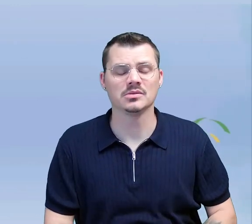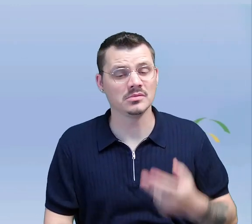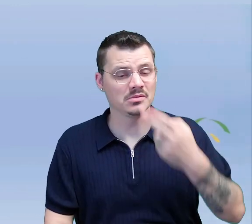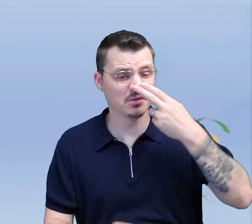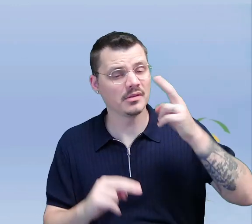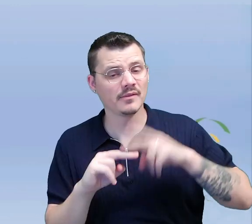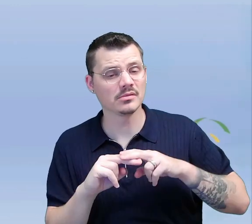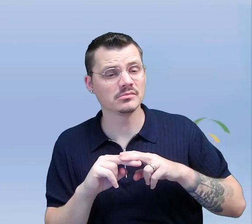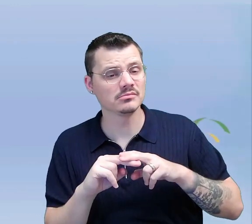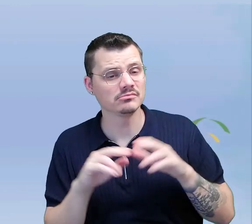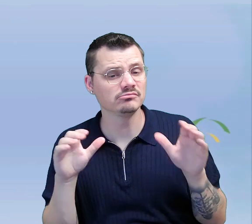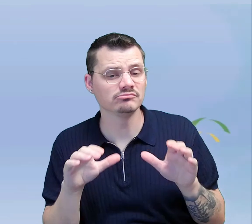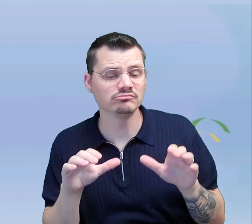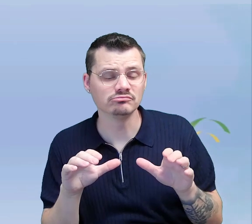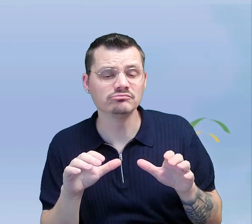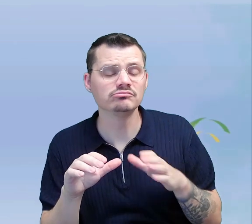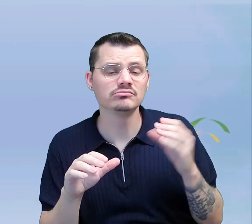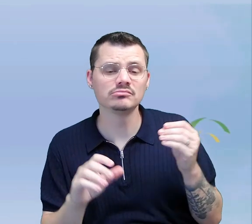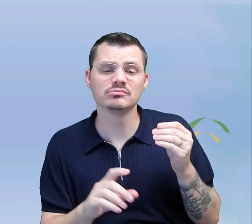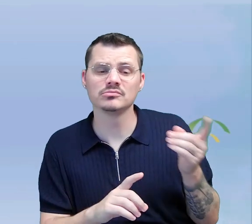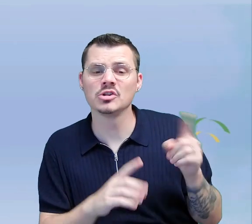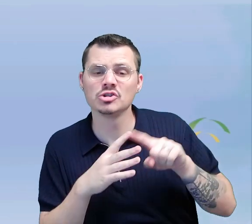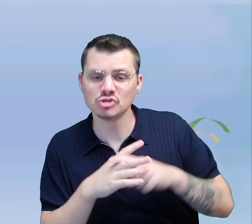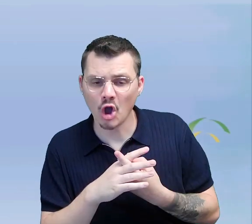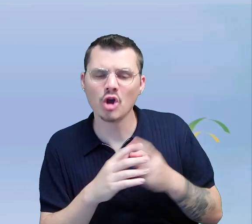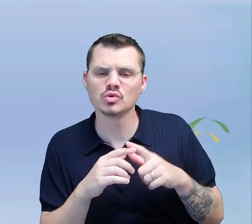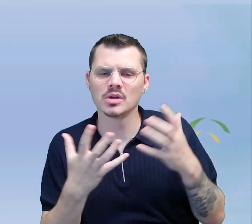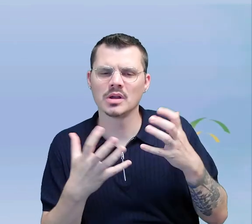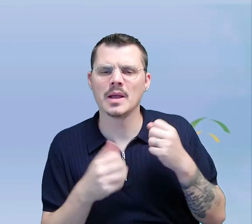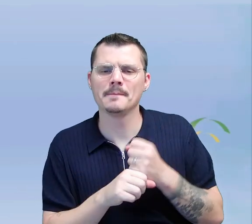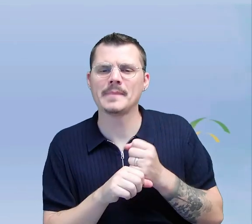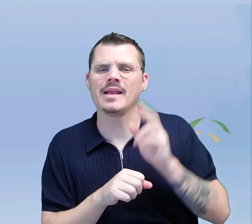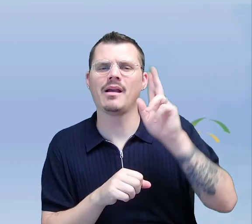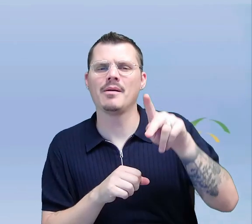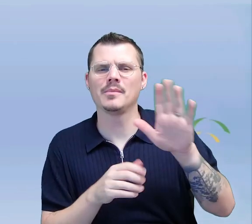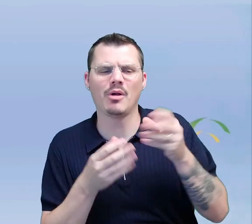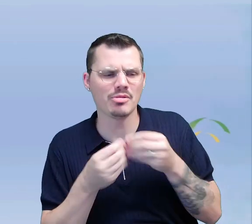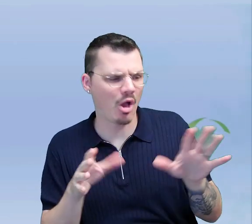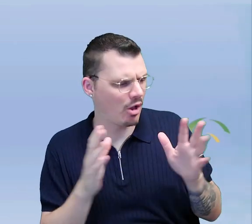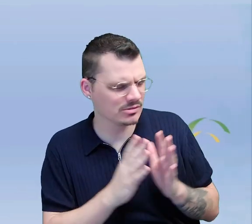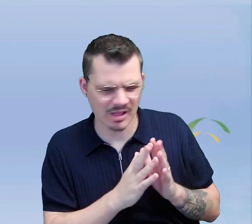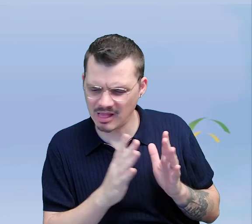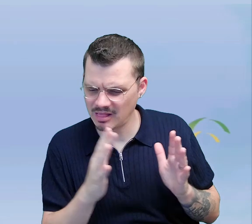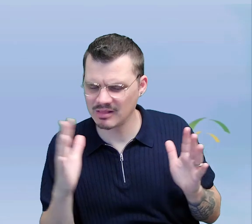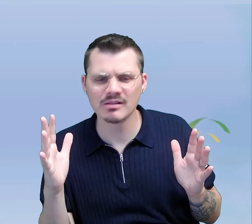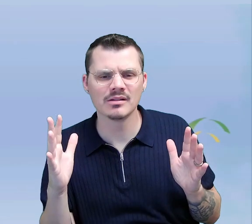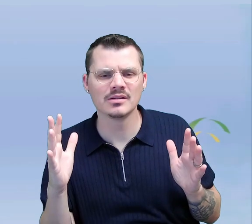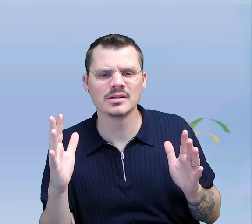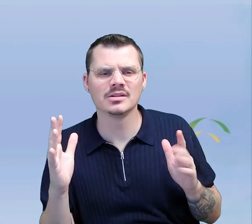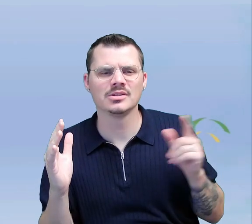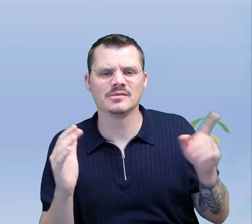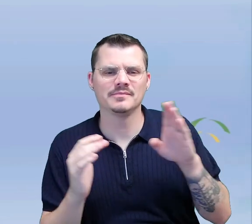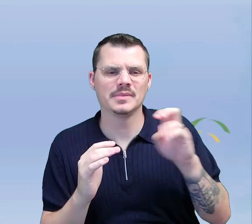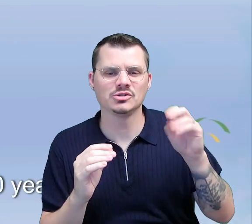was really fun to do, and she started to make up for lost time. She'd